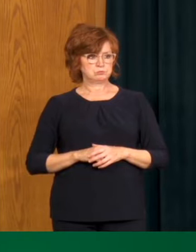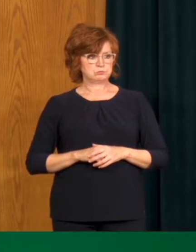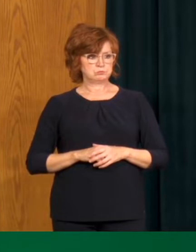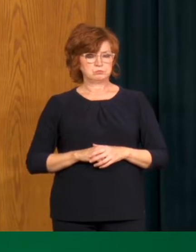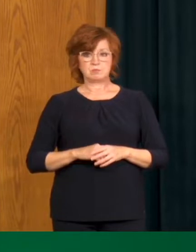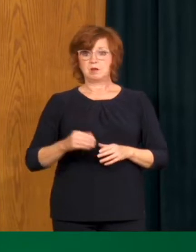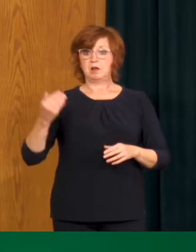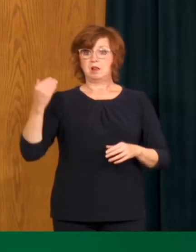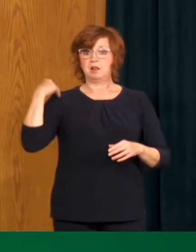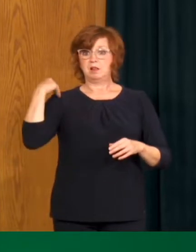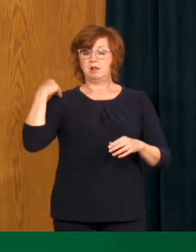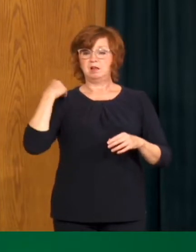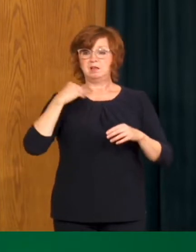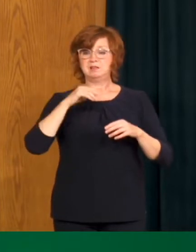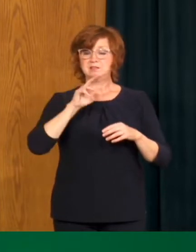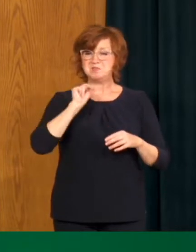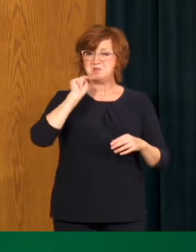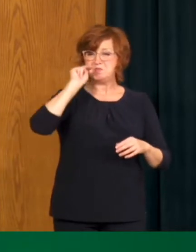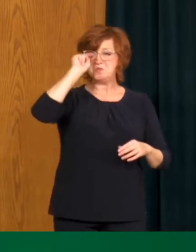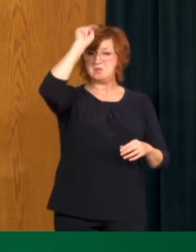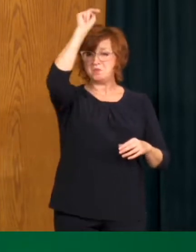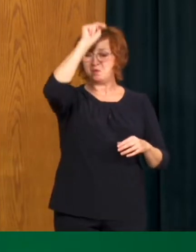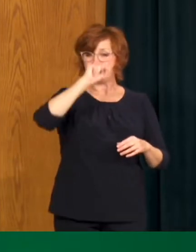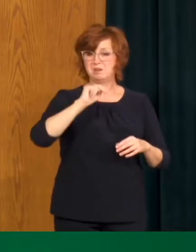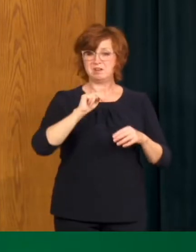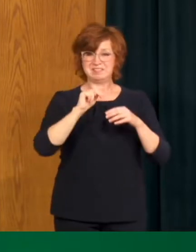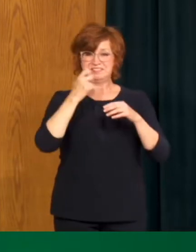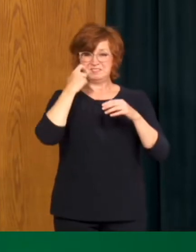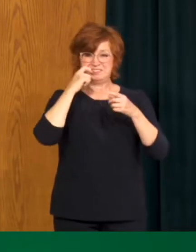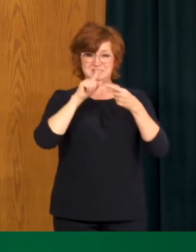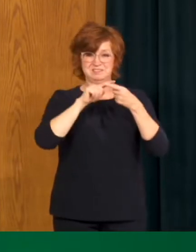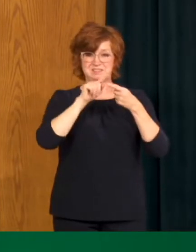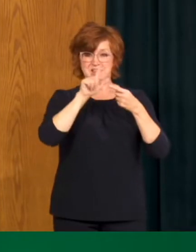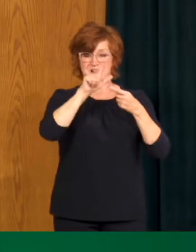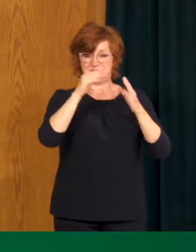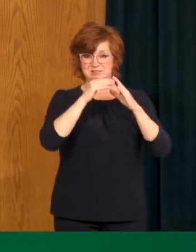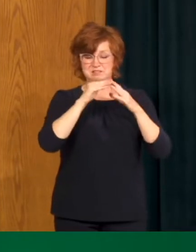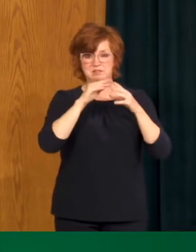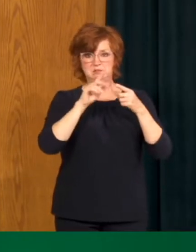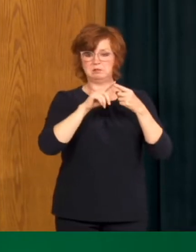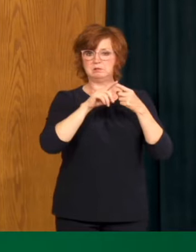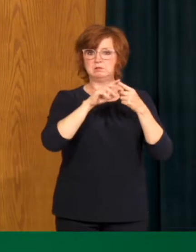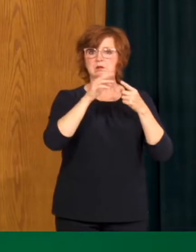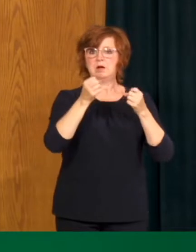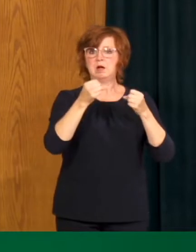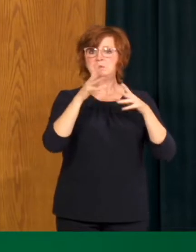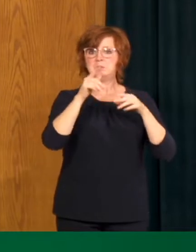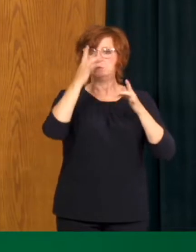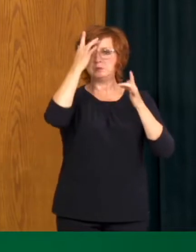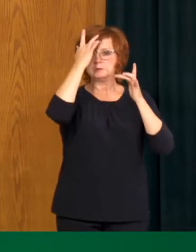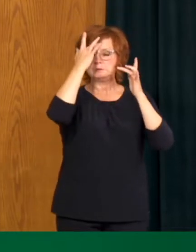at the time. Now we're seeing, almost 90 cases here in this smaller area.